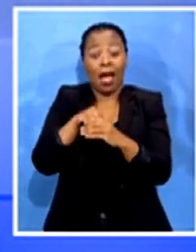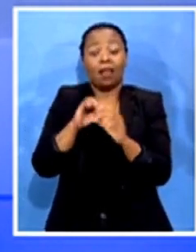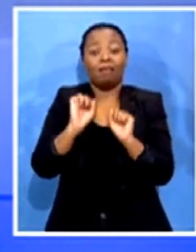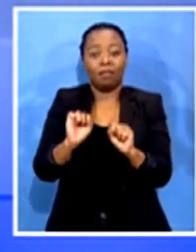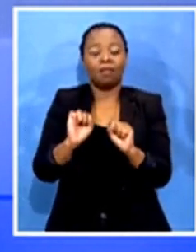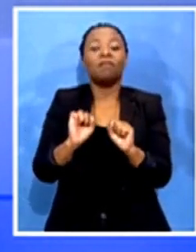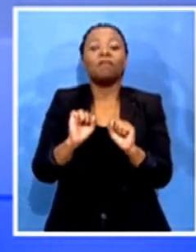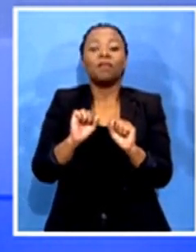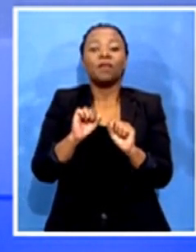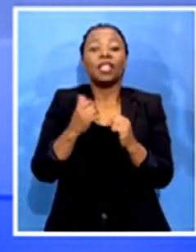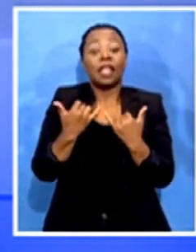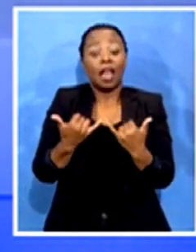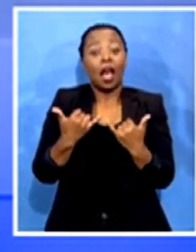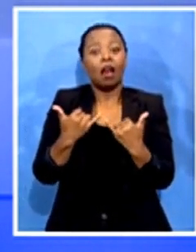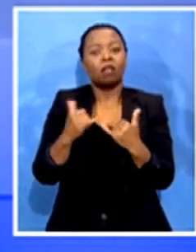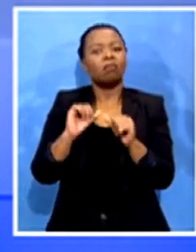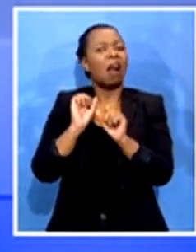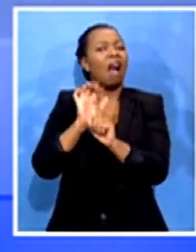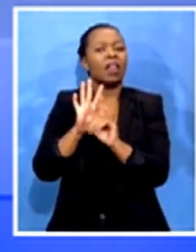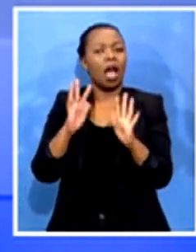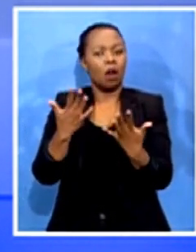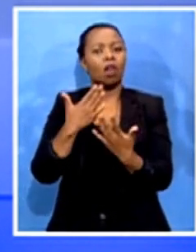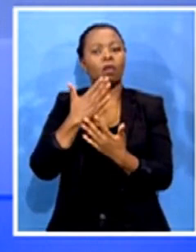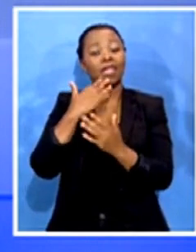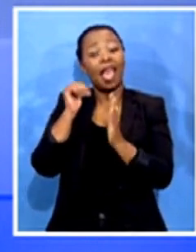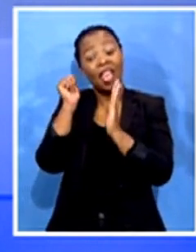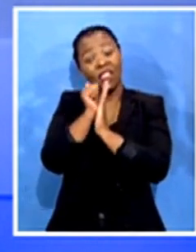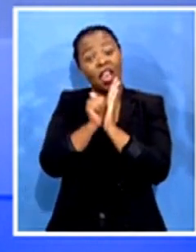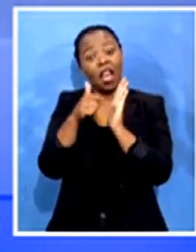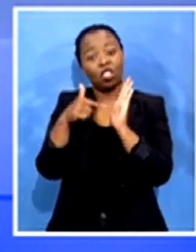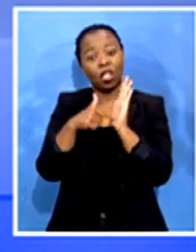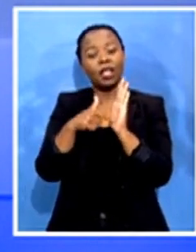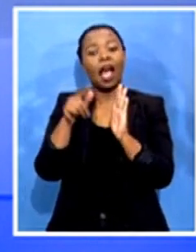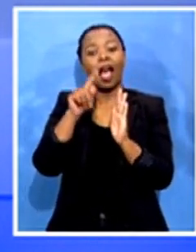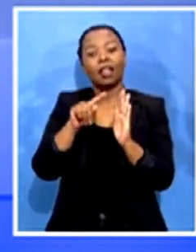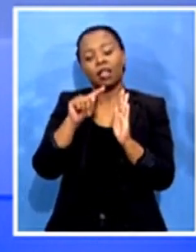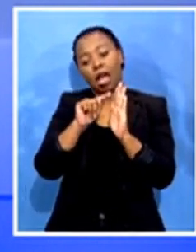Let us know at the agenda _ SABC, and we'll be taking a look at your comments at some point.